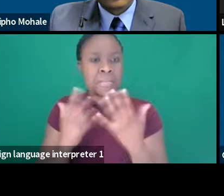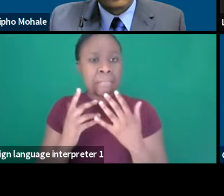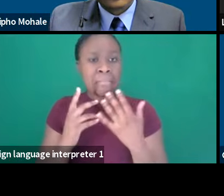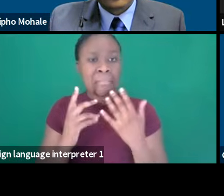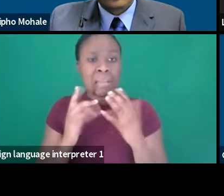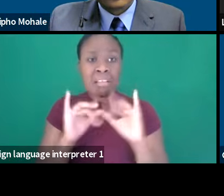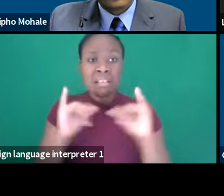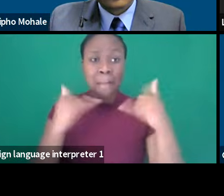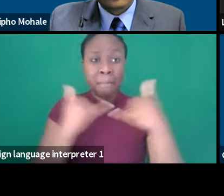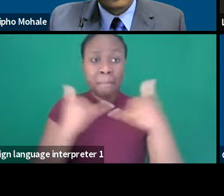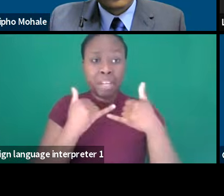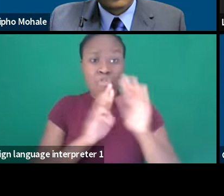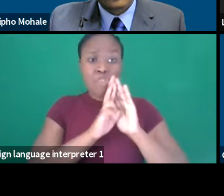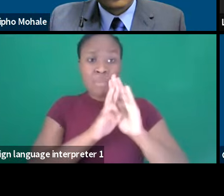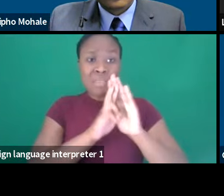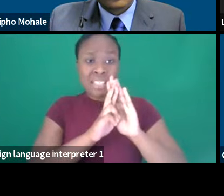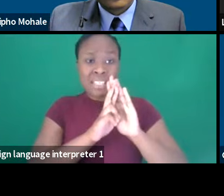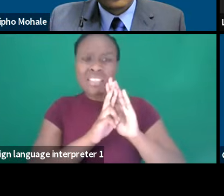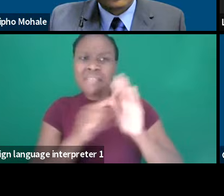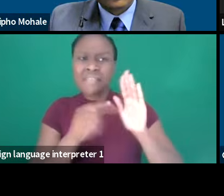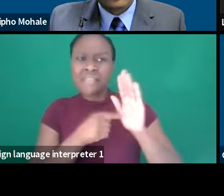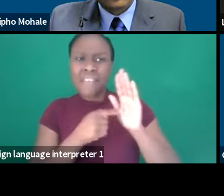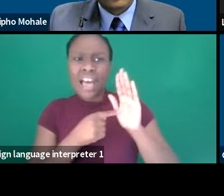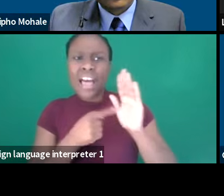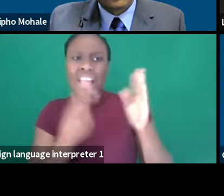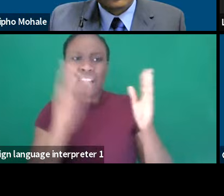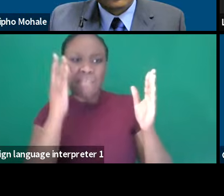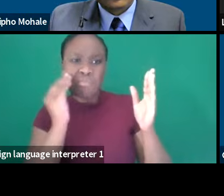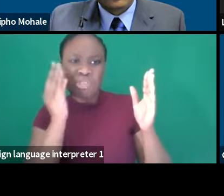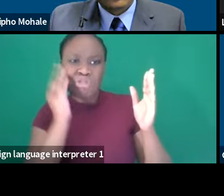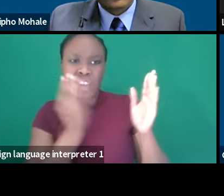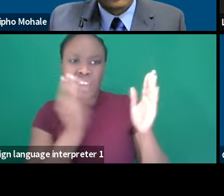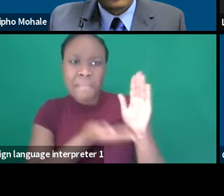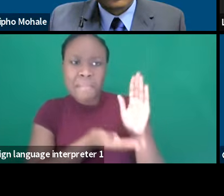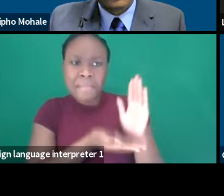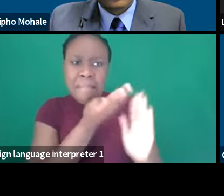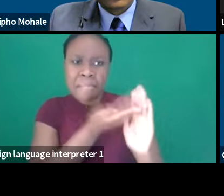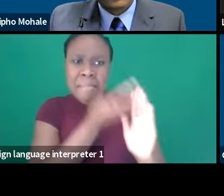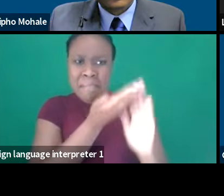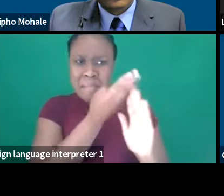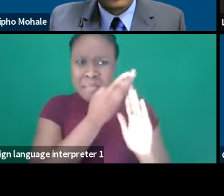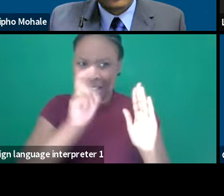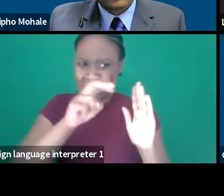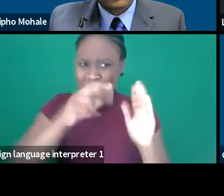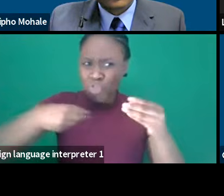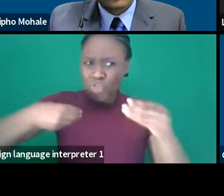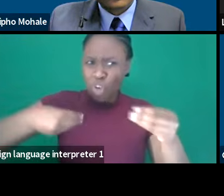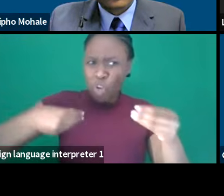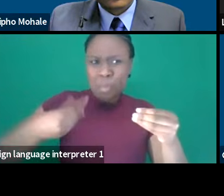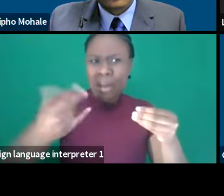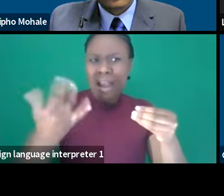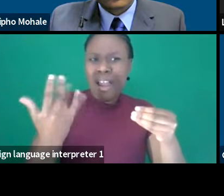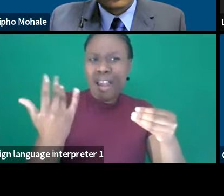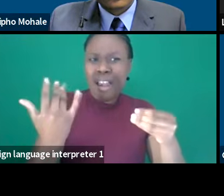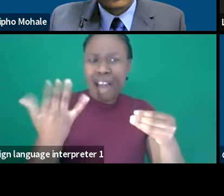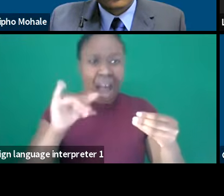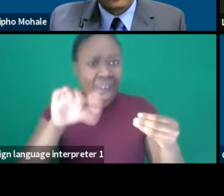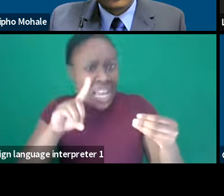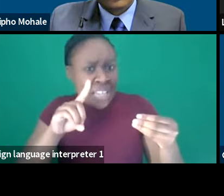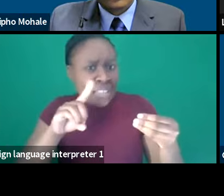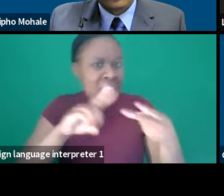a company? If there is a list on the SARS website. Lwazi, can you take us through there?